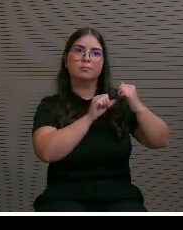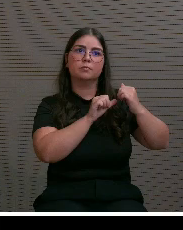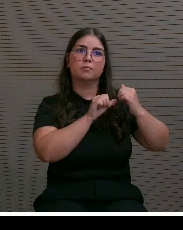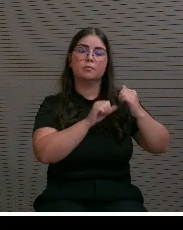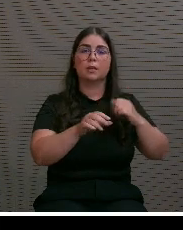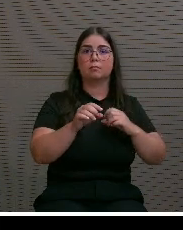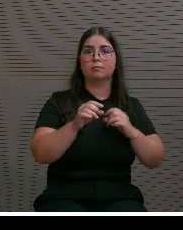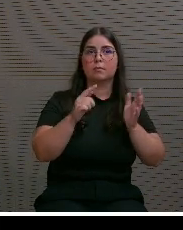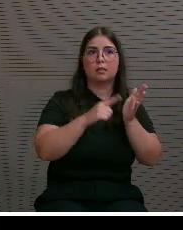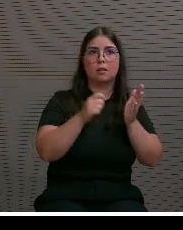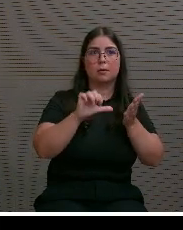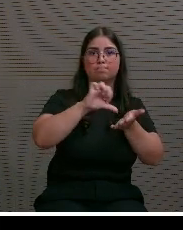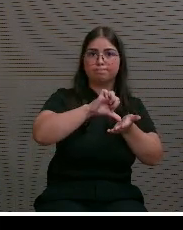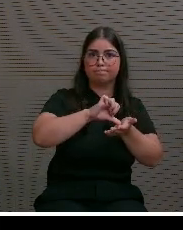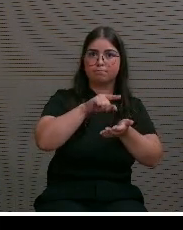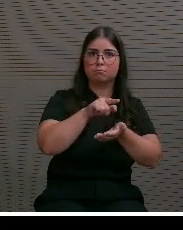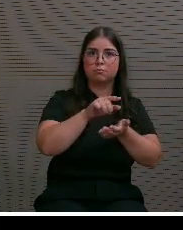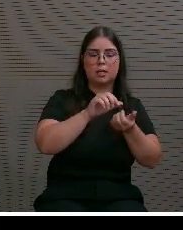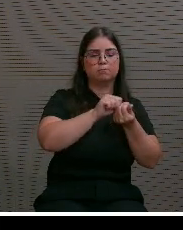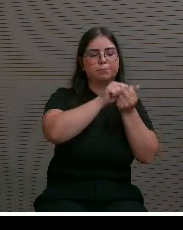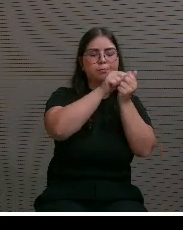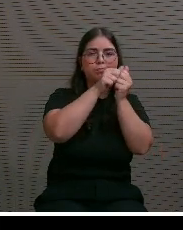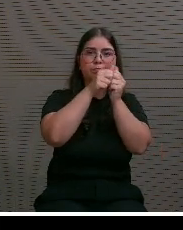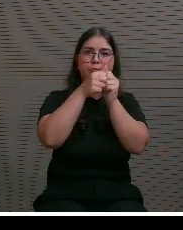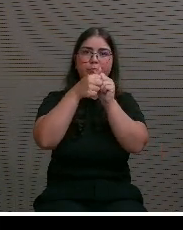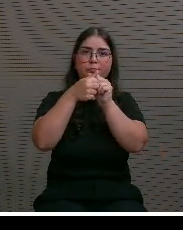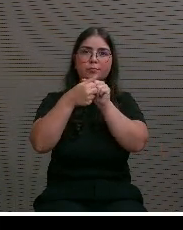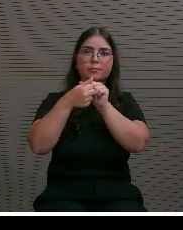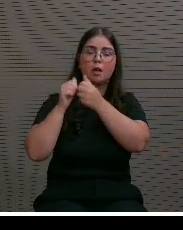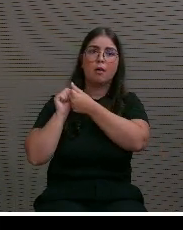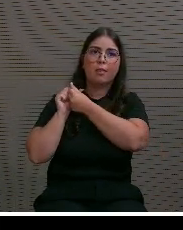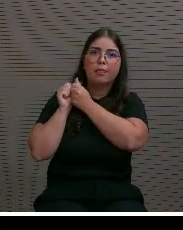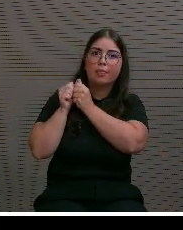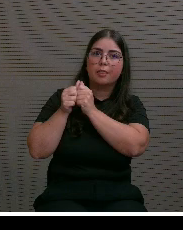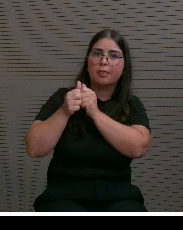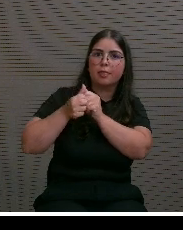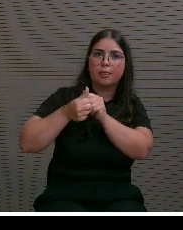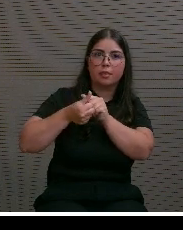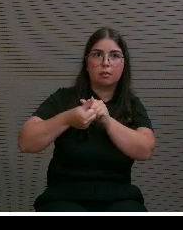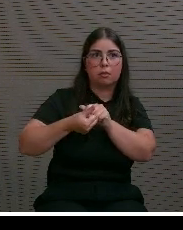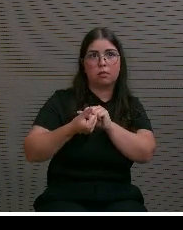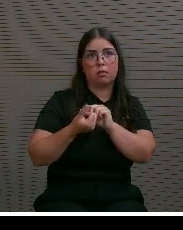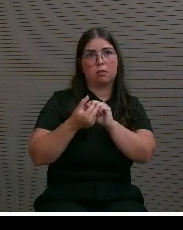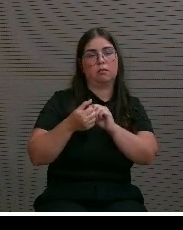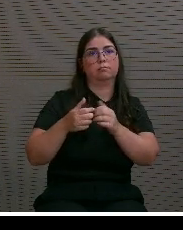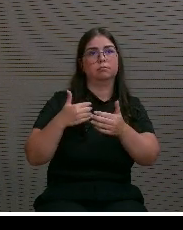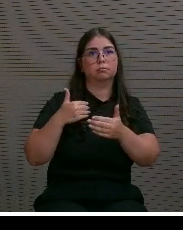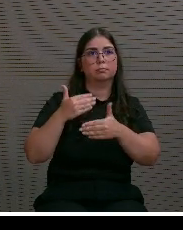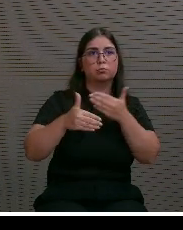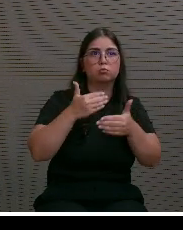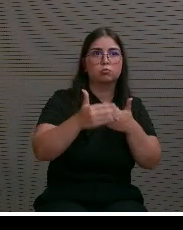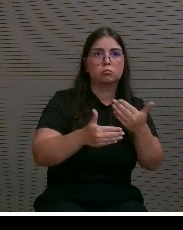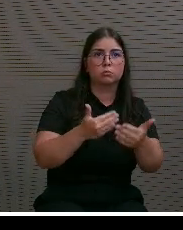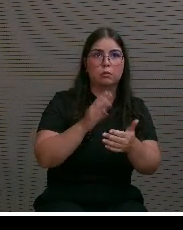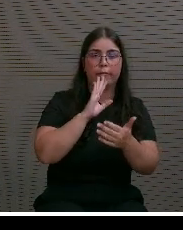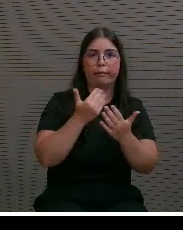genetically manipulated through the various domestication processes before it became the corn that you buy